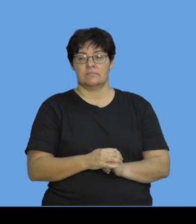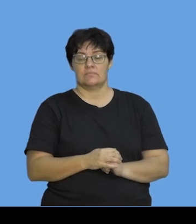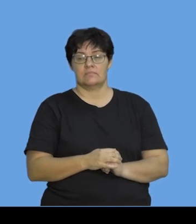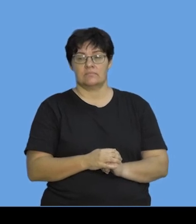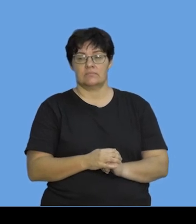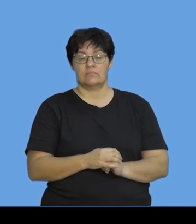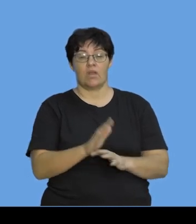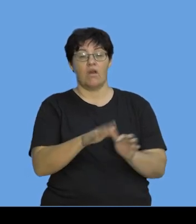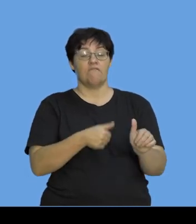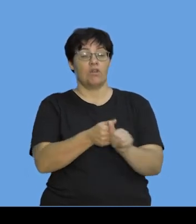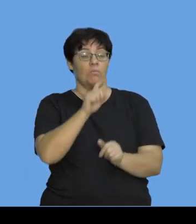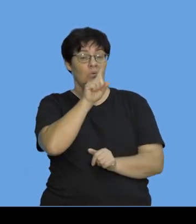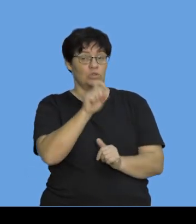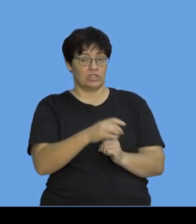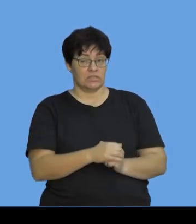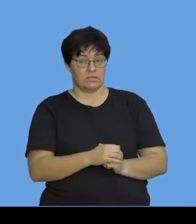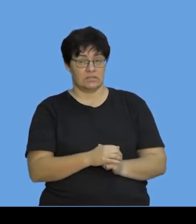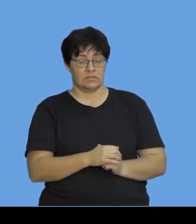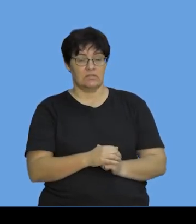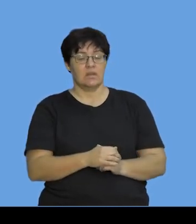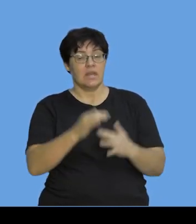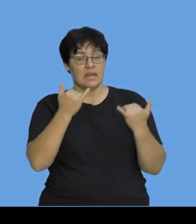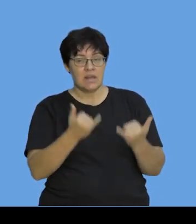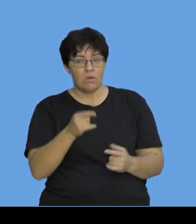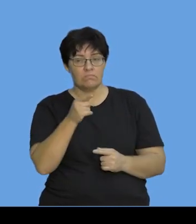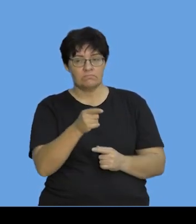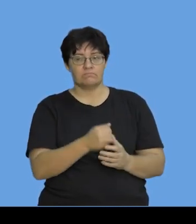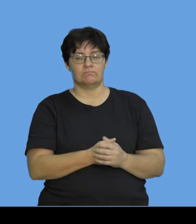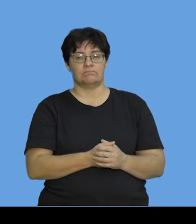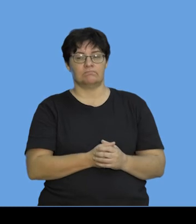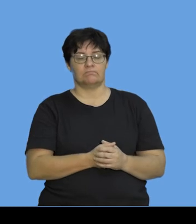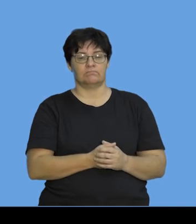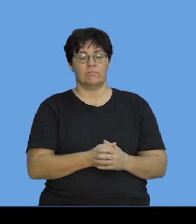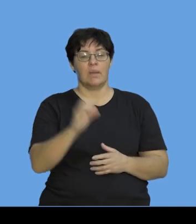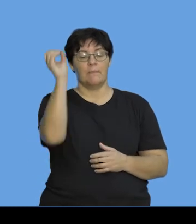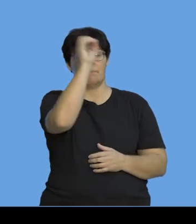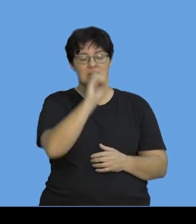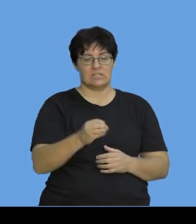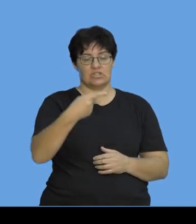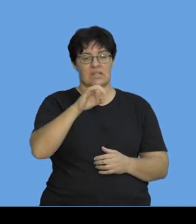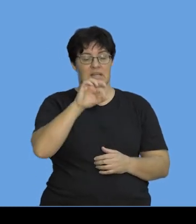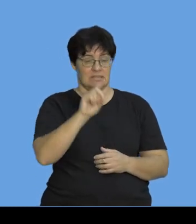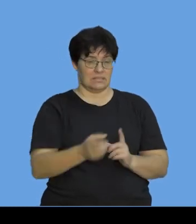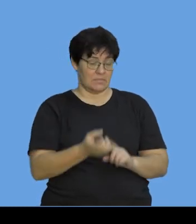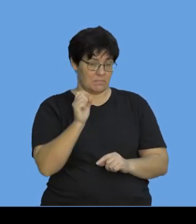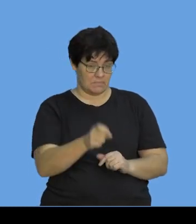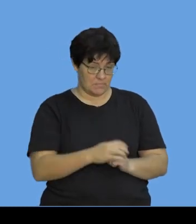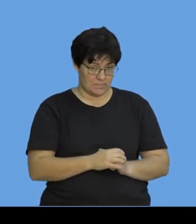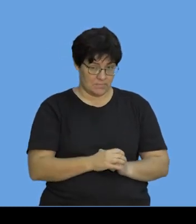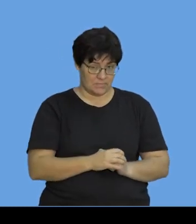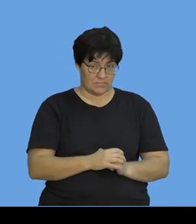must be able to determine the percentage yield. Now we want to express the actual